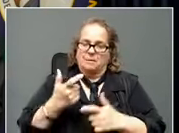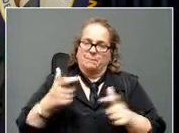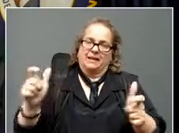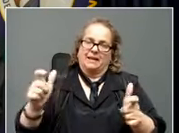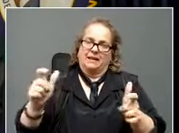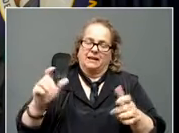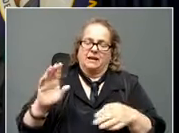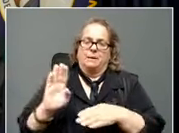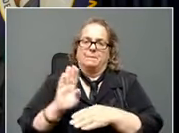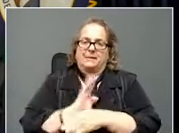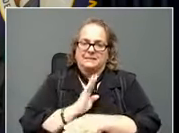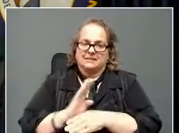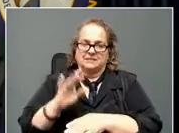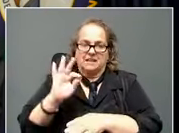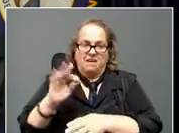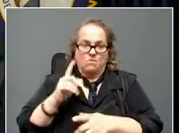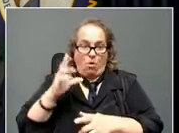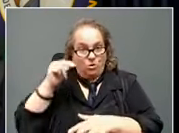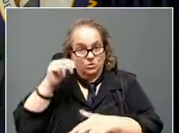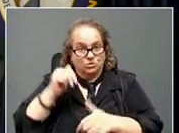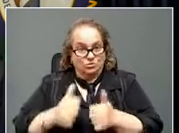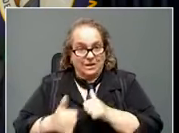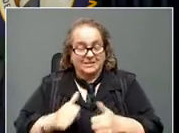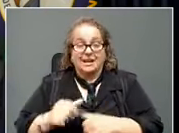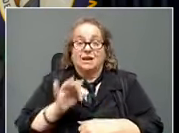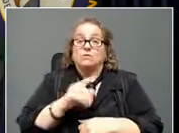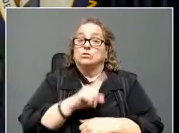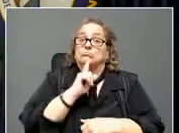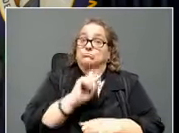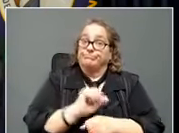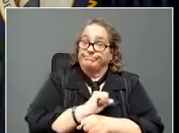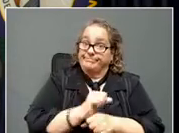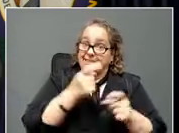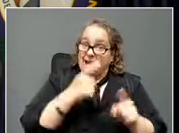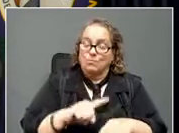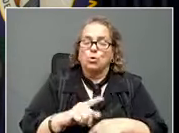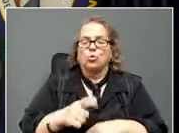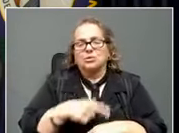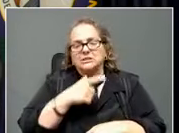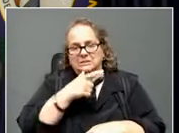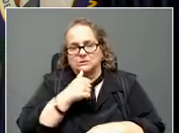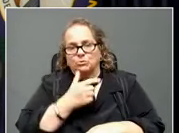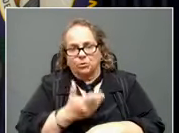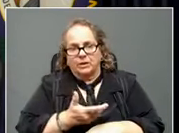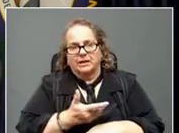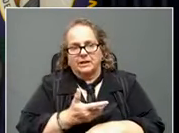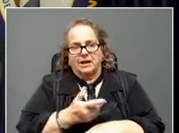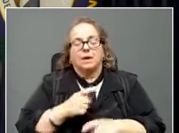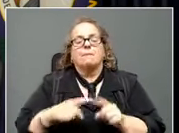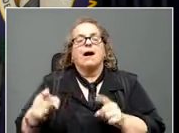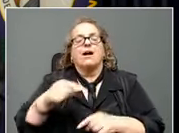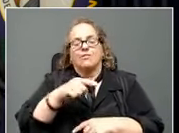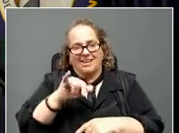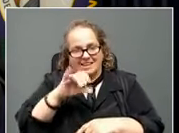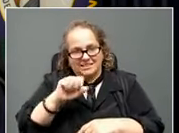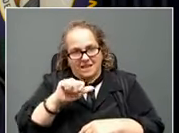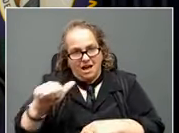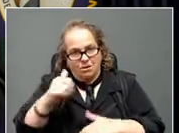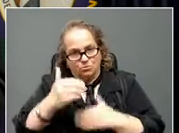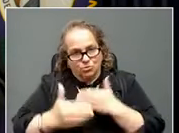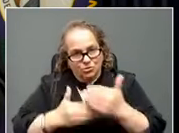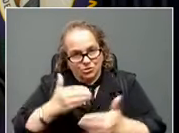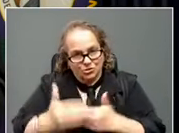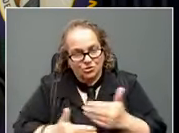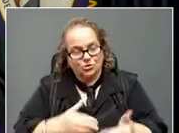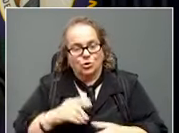If it holds, it's disappointing. Certainly there is a due process procedure where